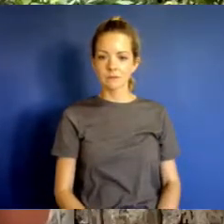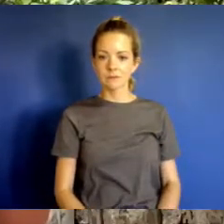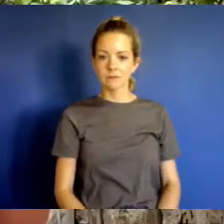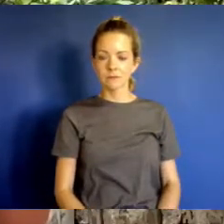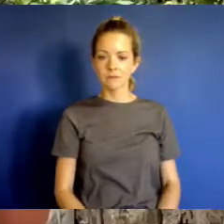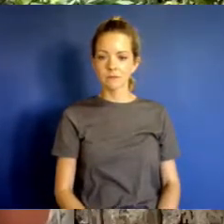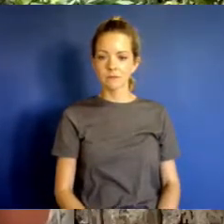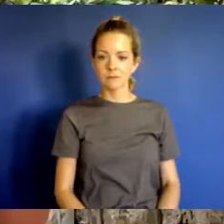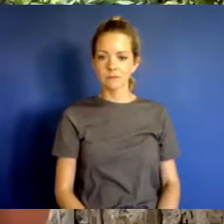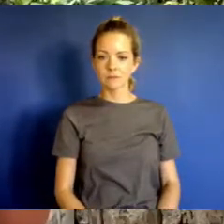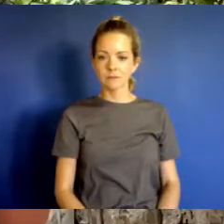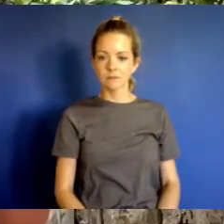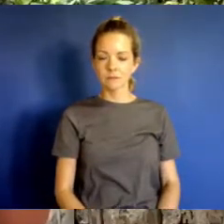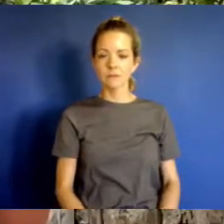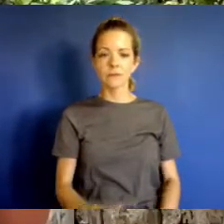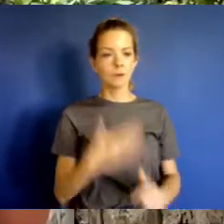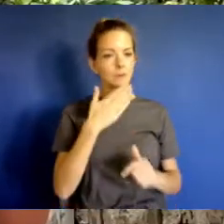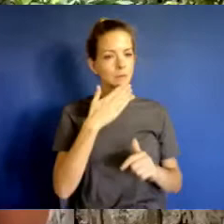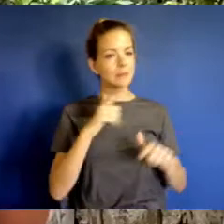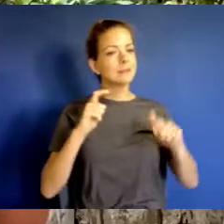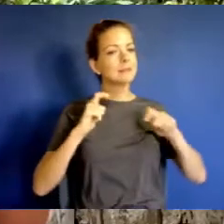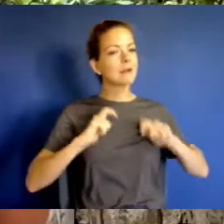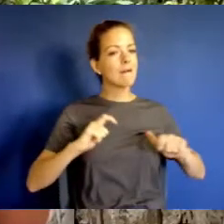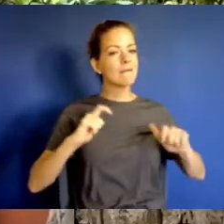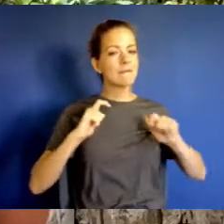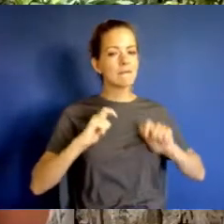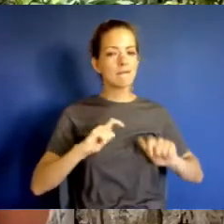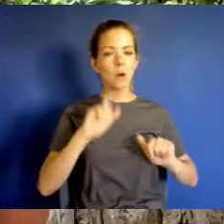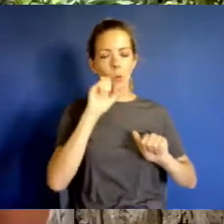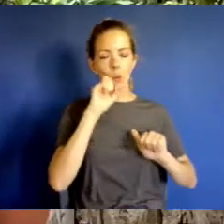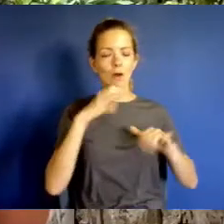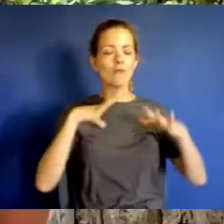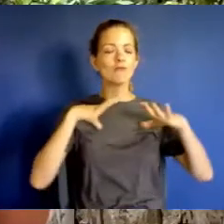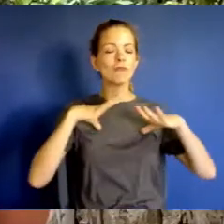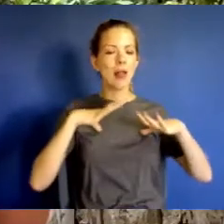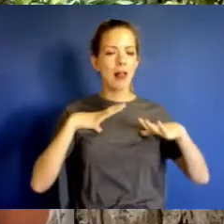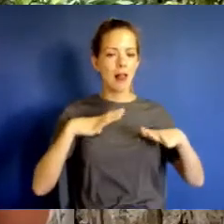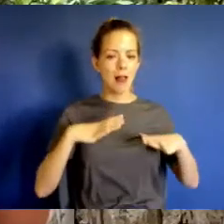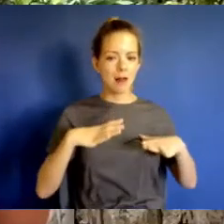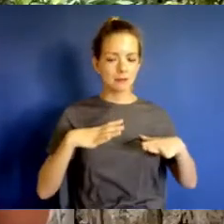And so we're going to make ourselves comfortable for our final relaxation.